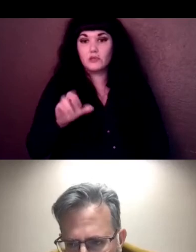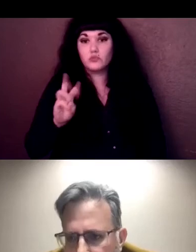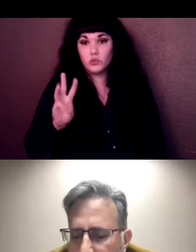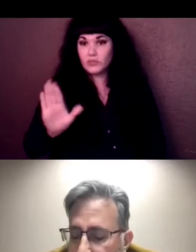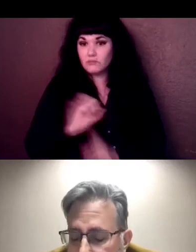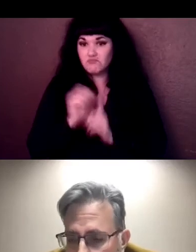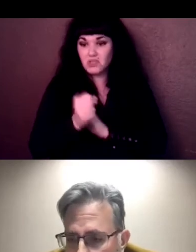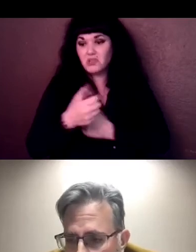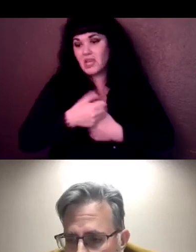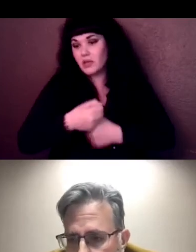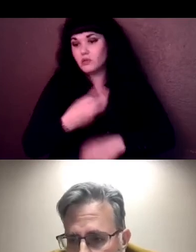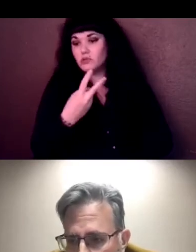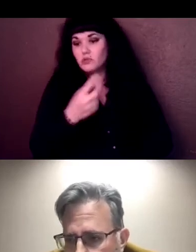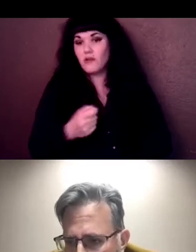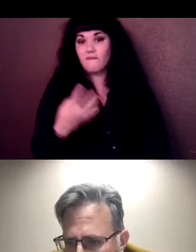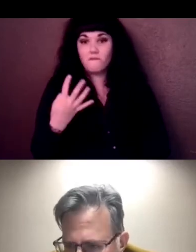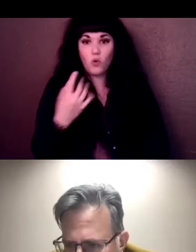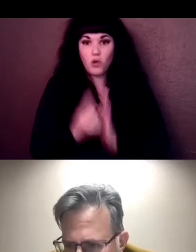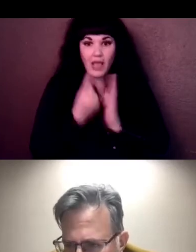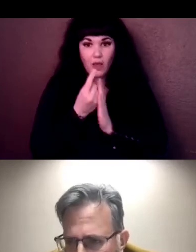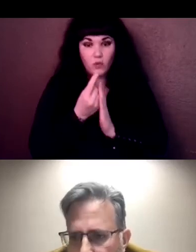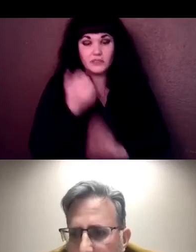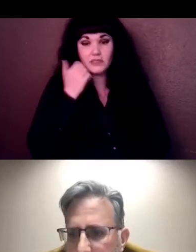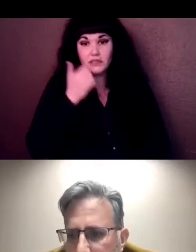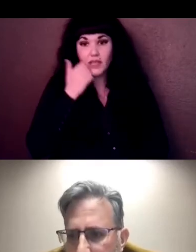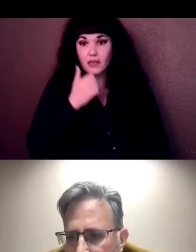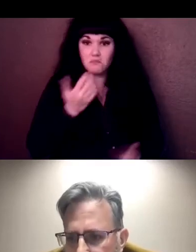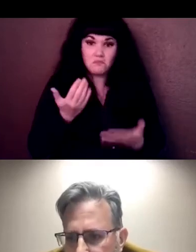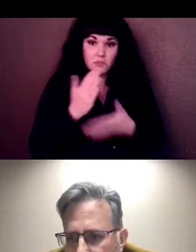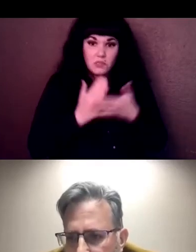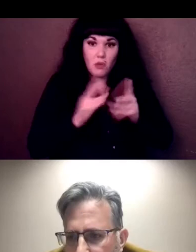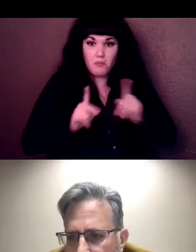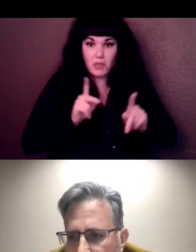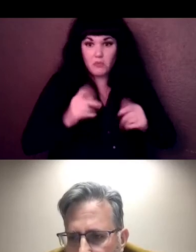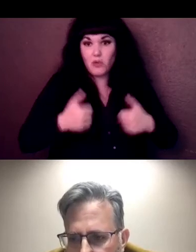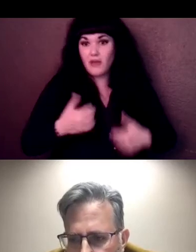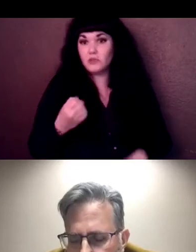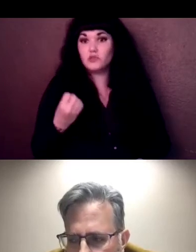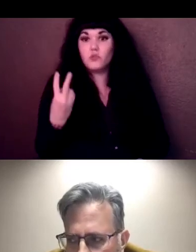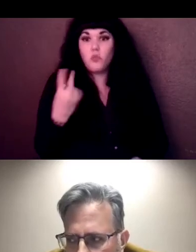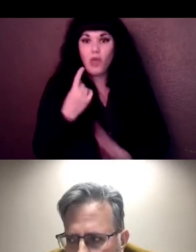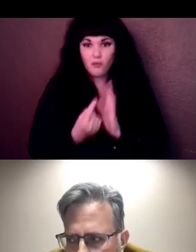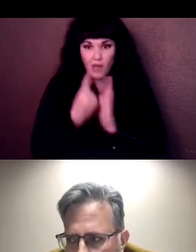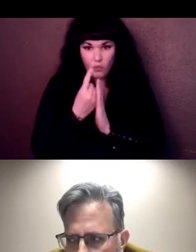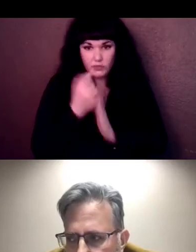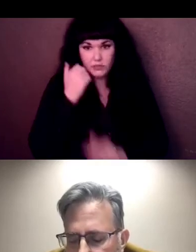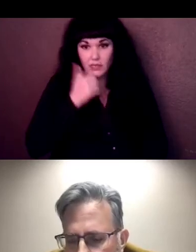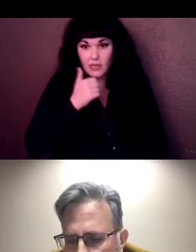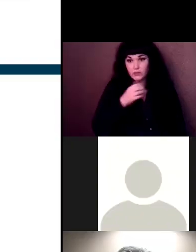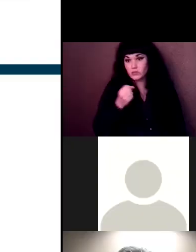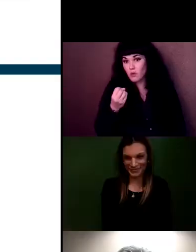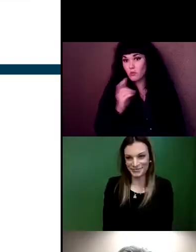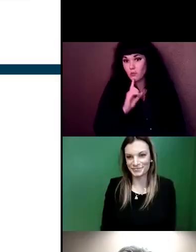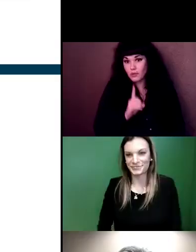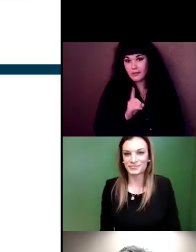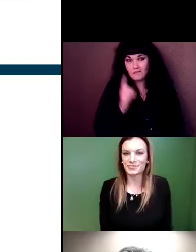per day. In some cases, you might get 12 hours a day. So imagine the degree